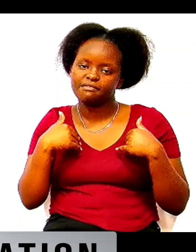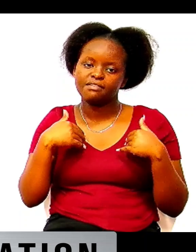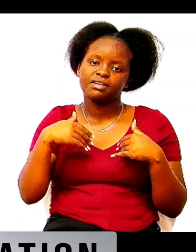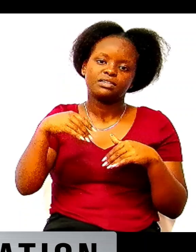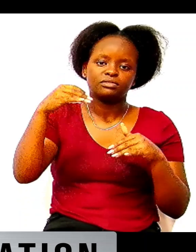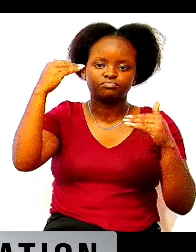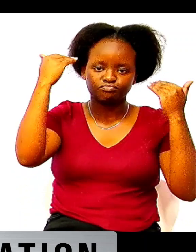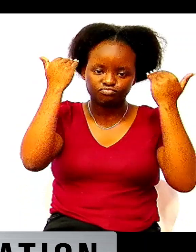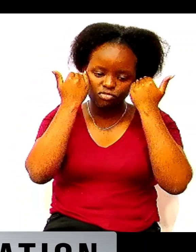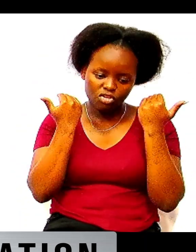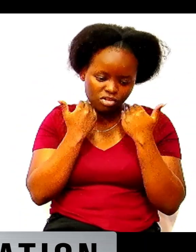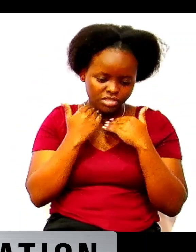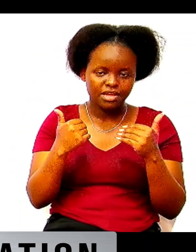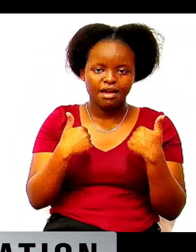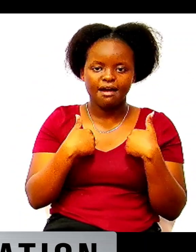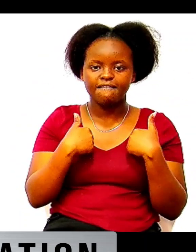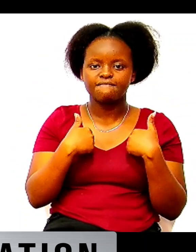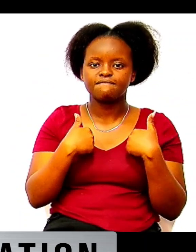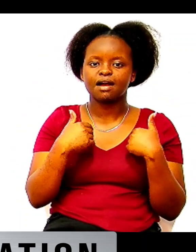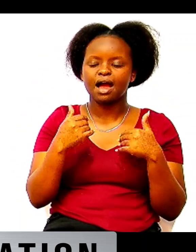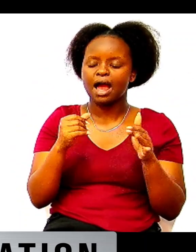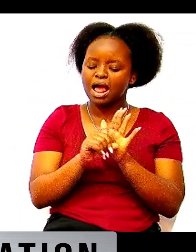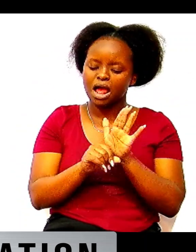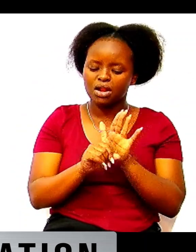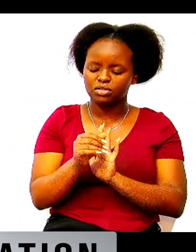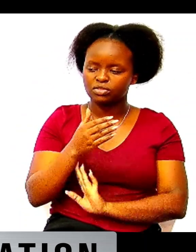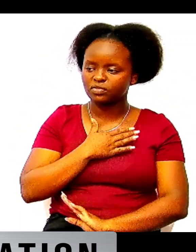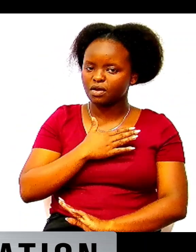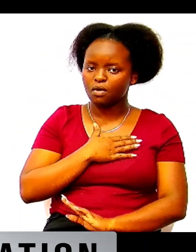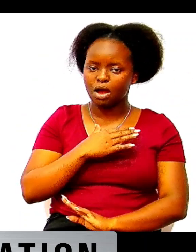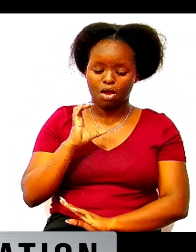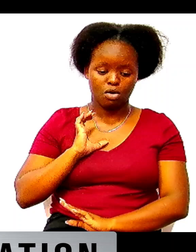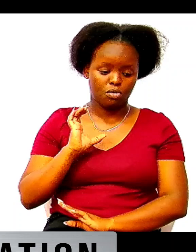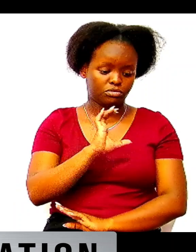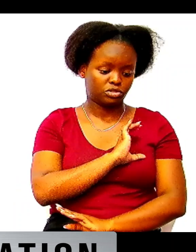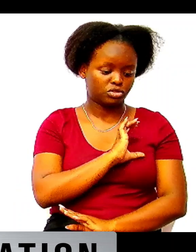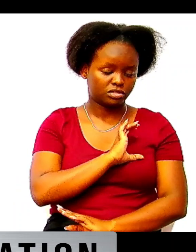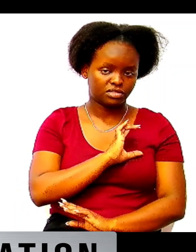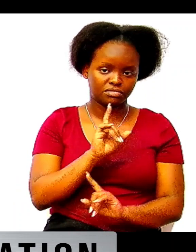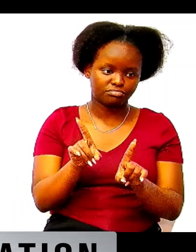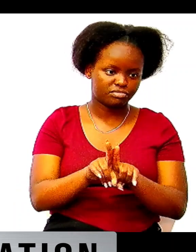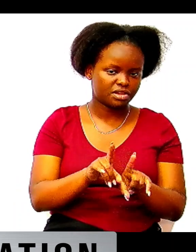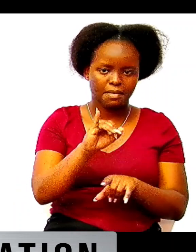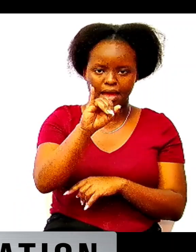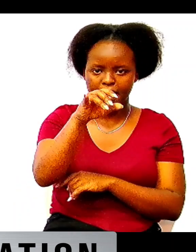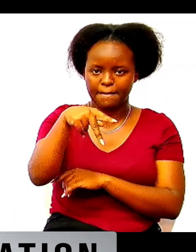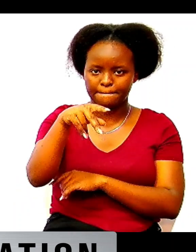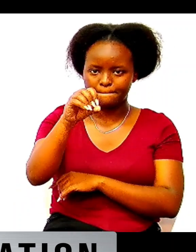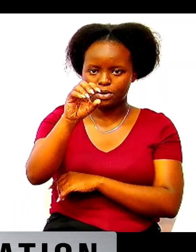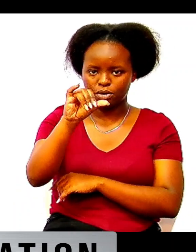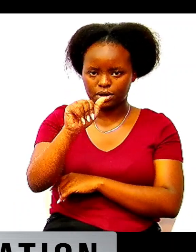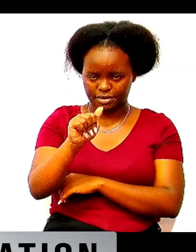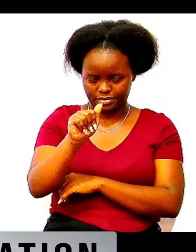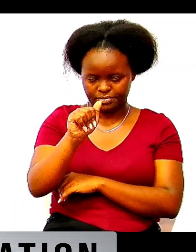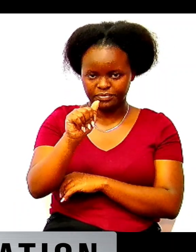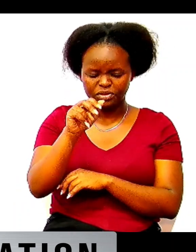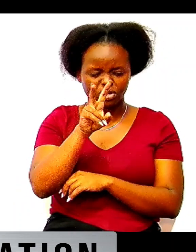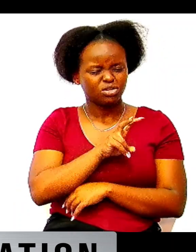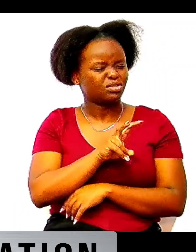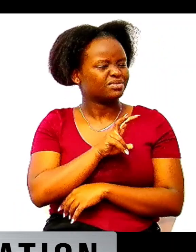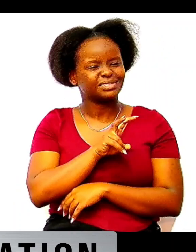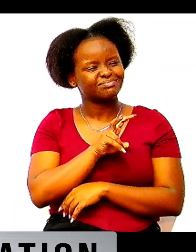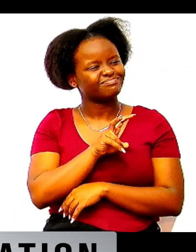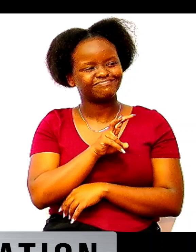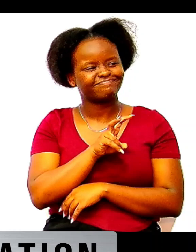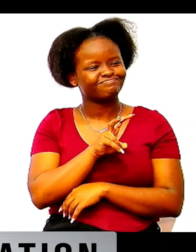judiciary, we are having a lot of our, even the commissions, like the IPOA commission, for instance, looks like